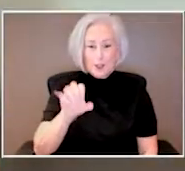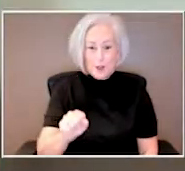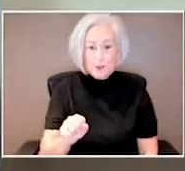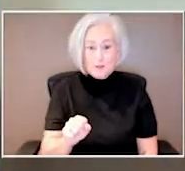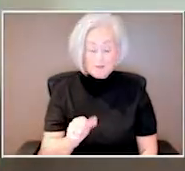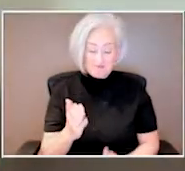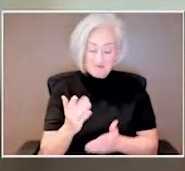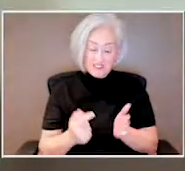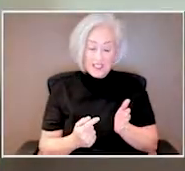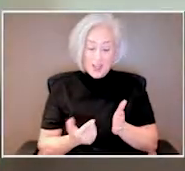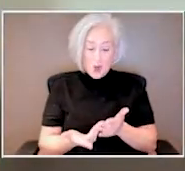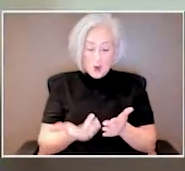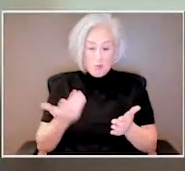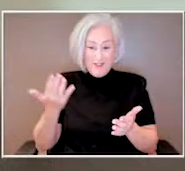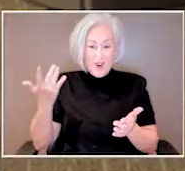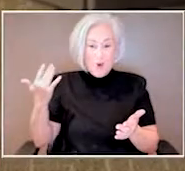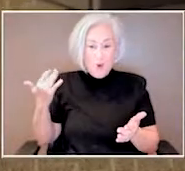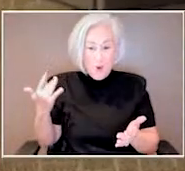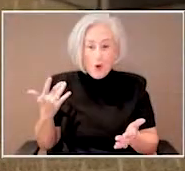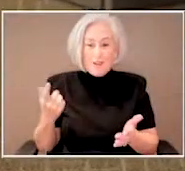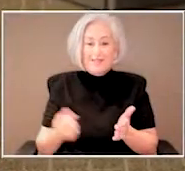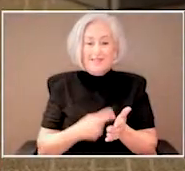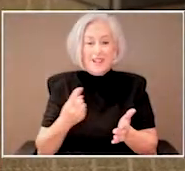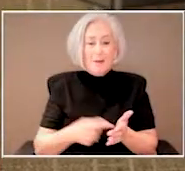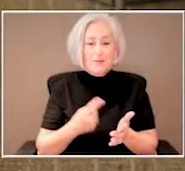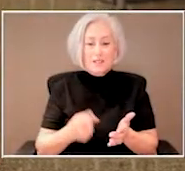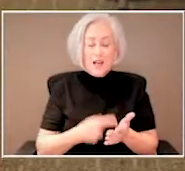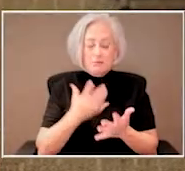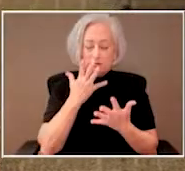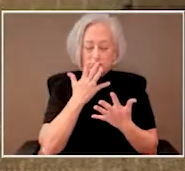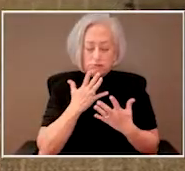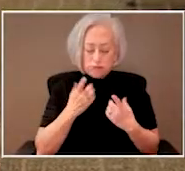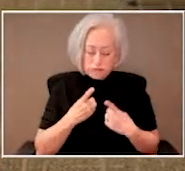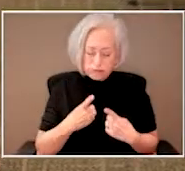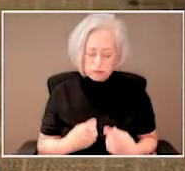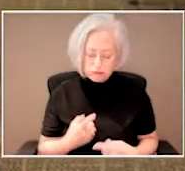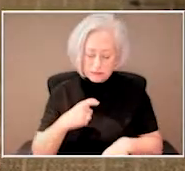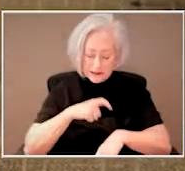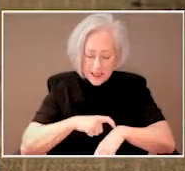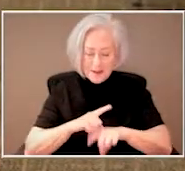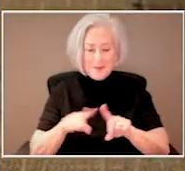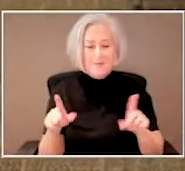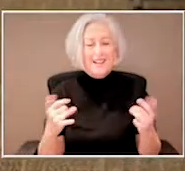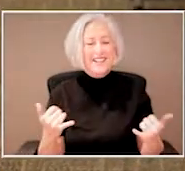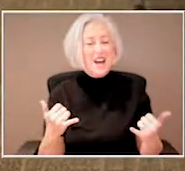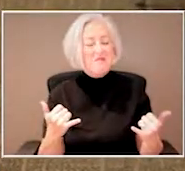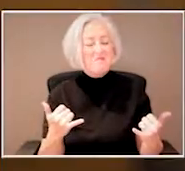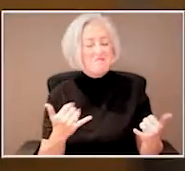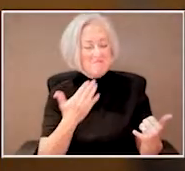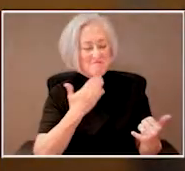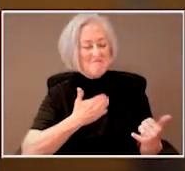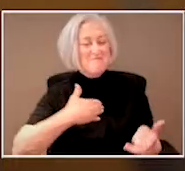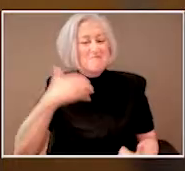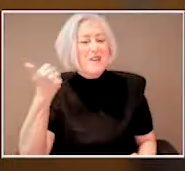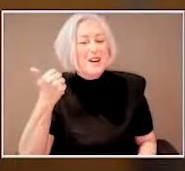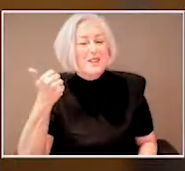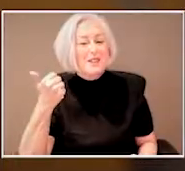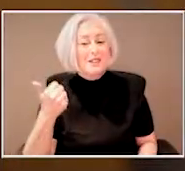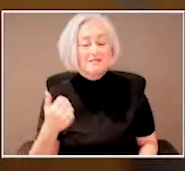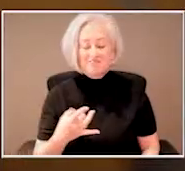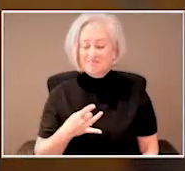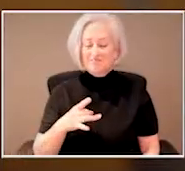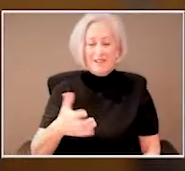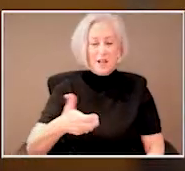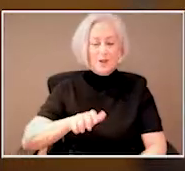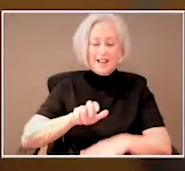but not so much anymore. Ginny will tell you she doesn't like chairs. I'm not going to be the best